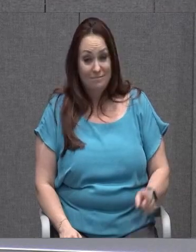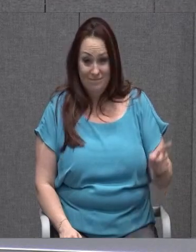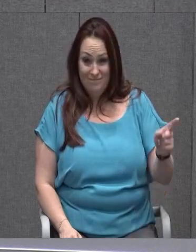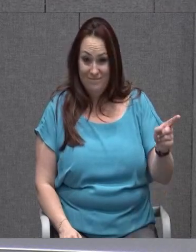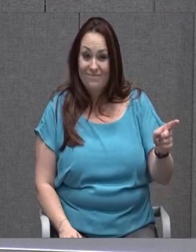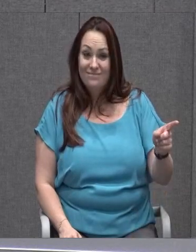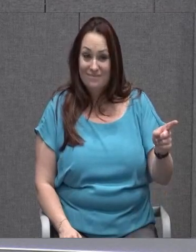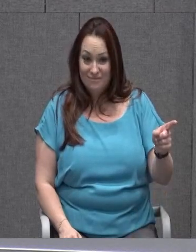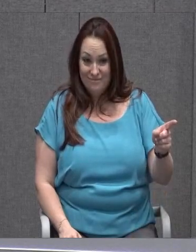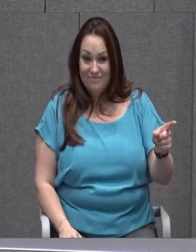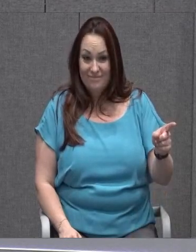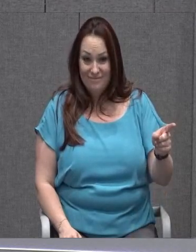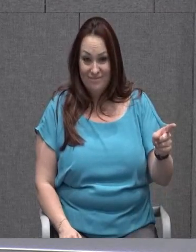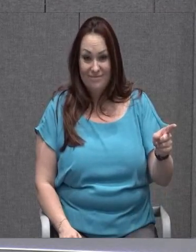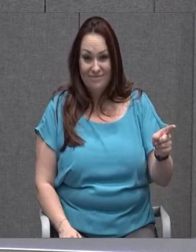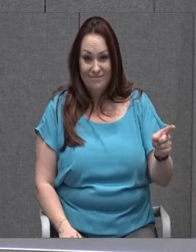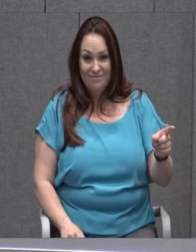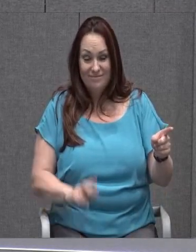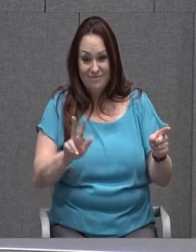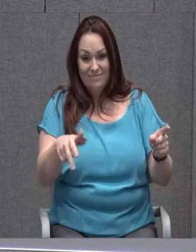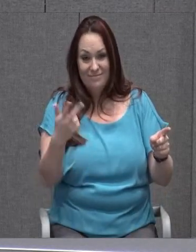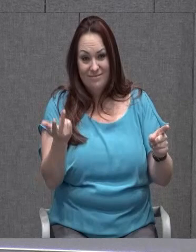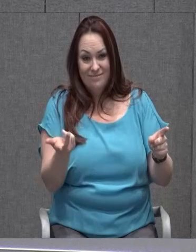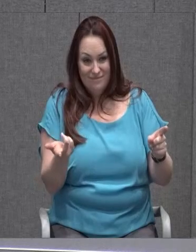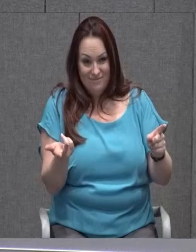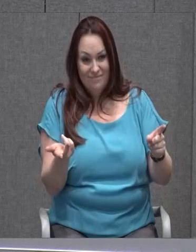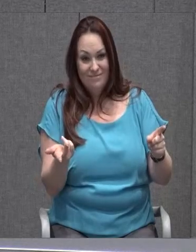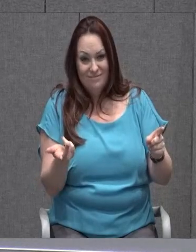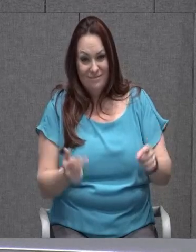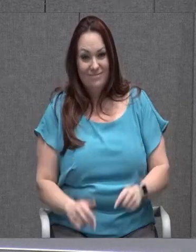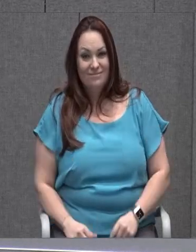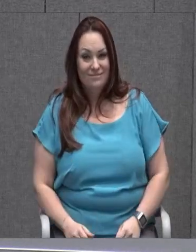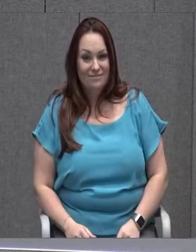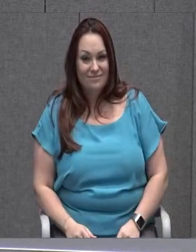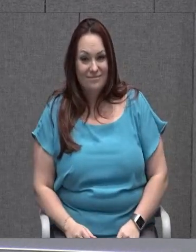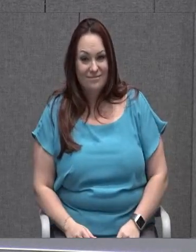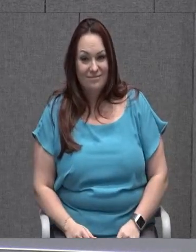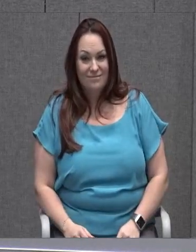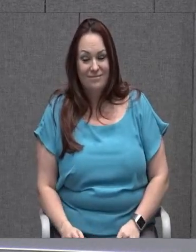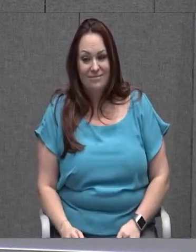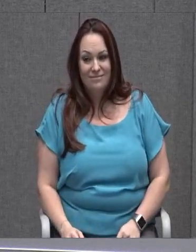¡Oh! 14. 14. Oh.